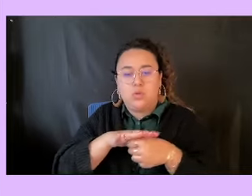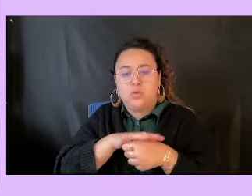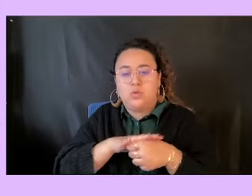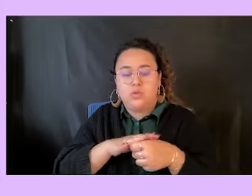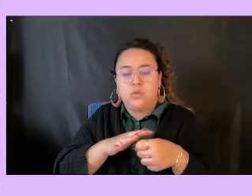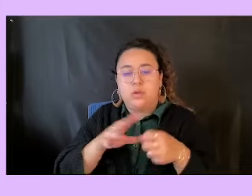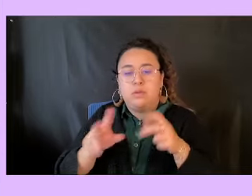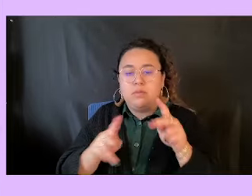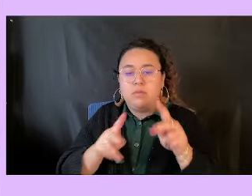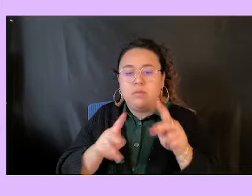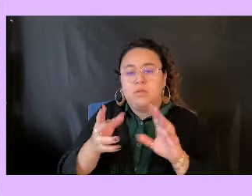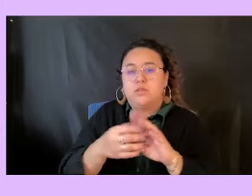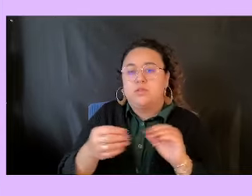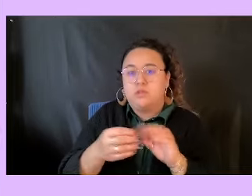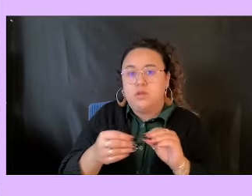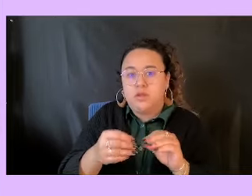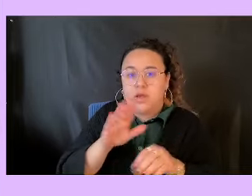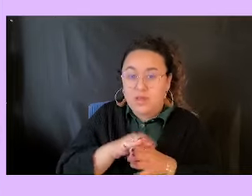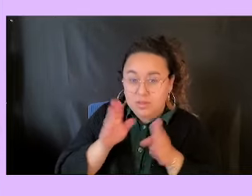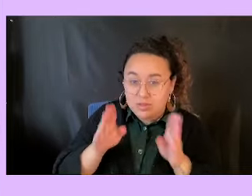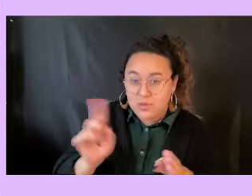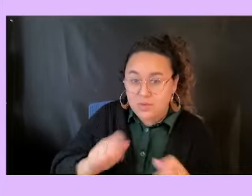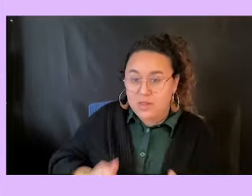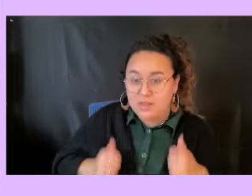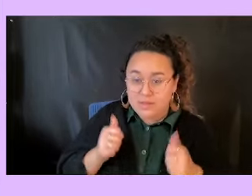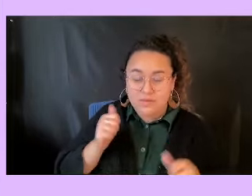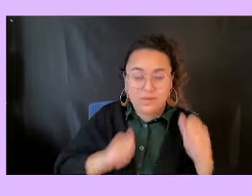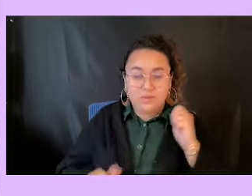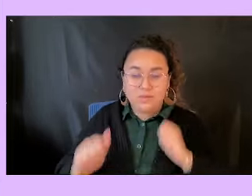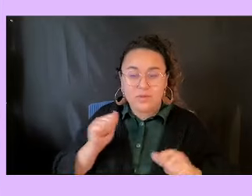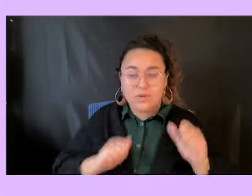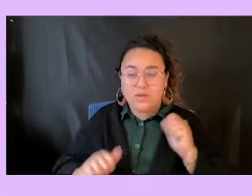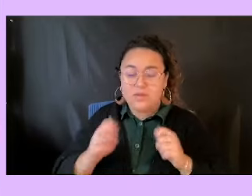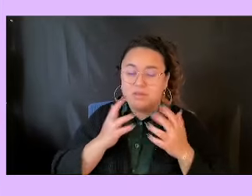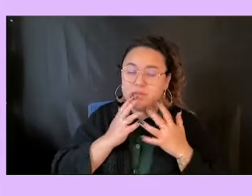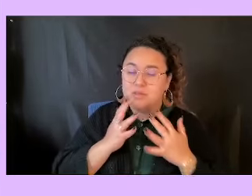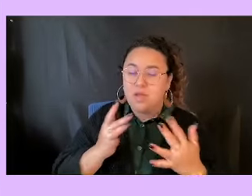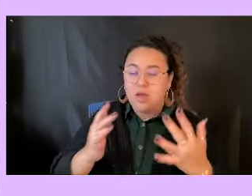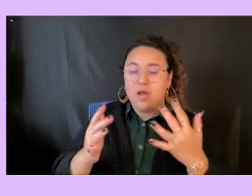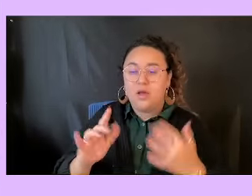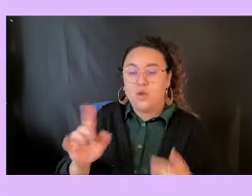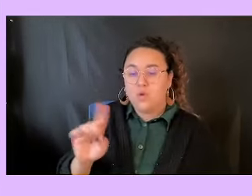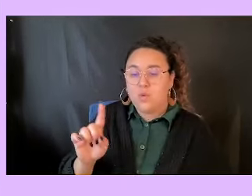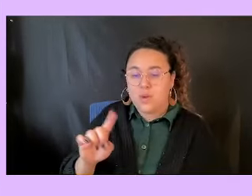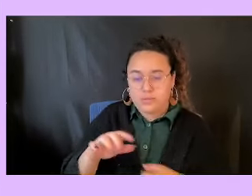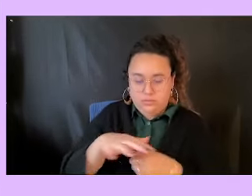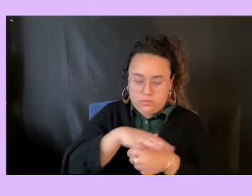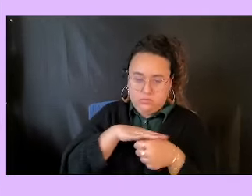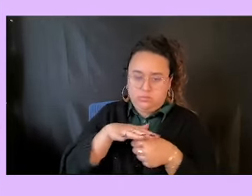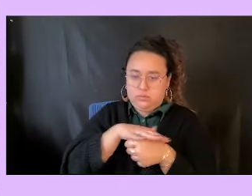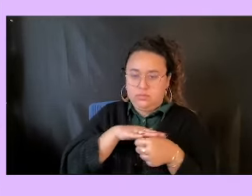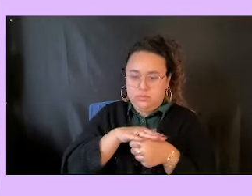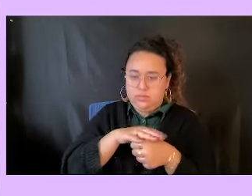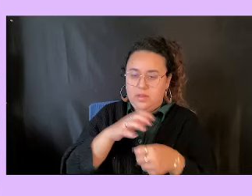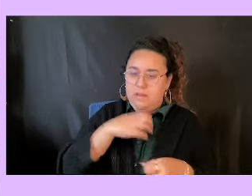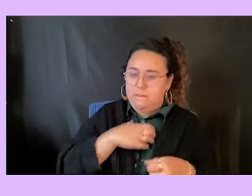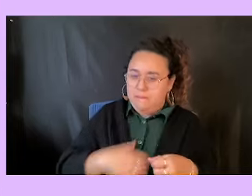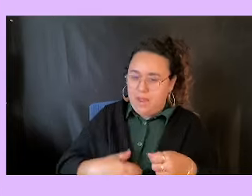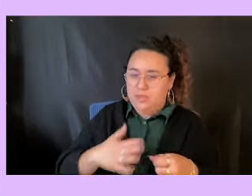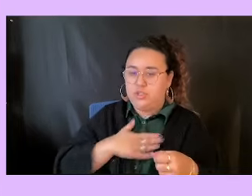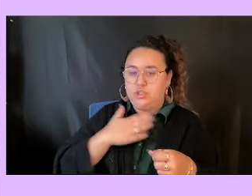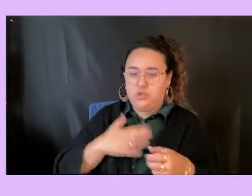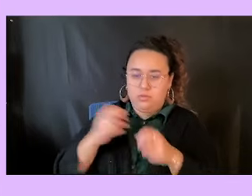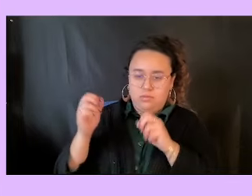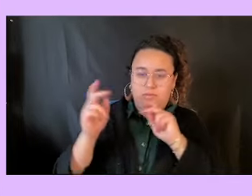streets where they live. That is being performed and sung out in the ultimate passion and joy back to